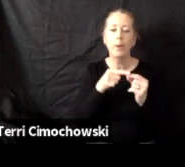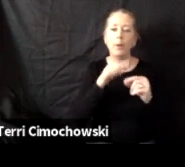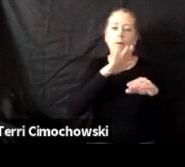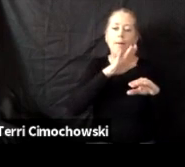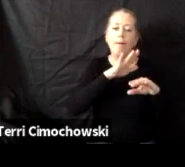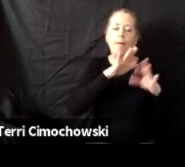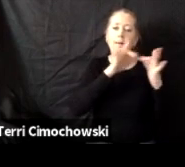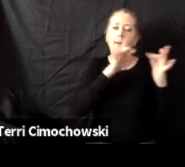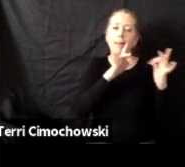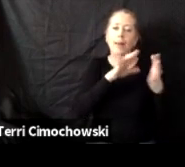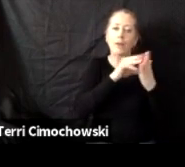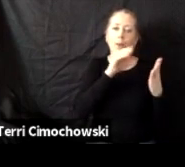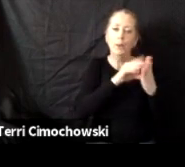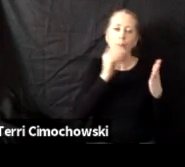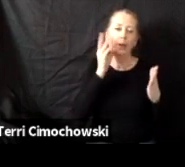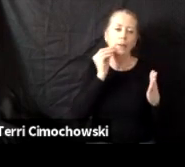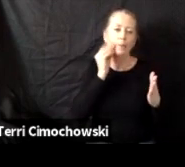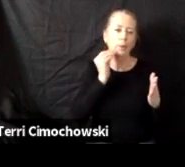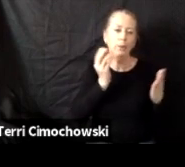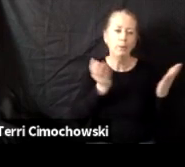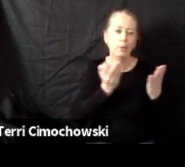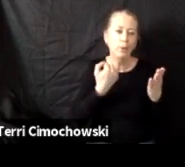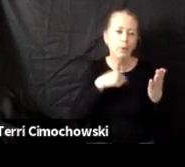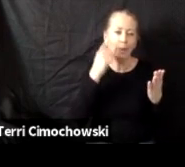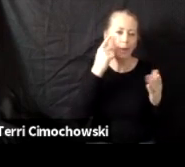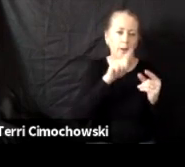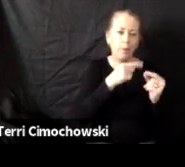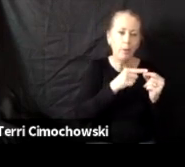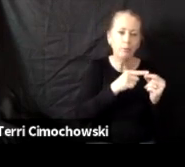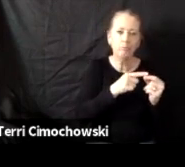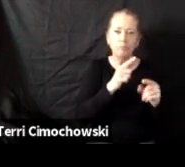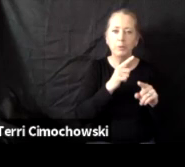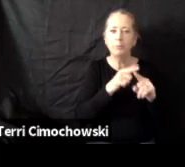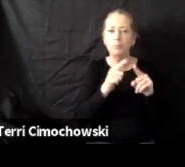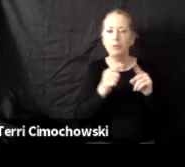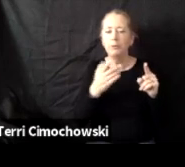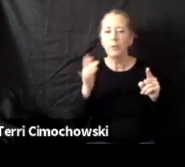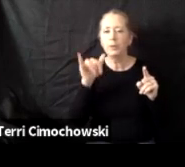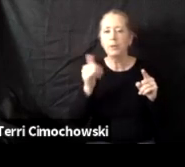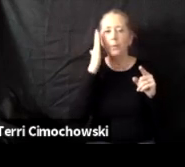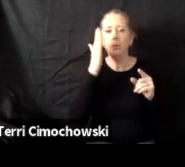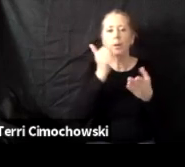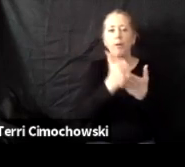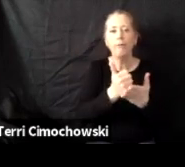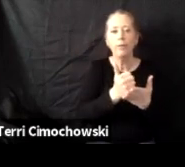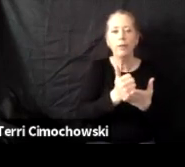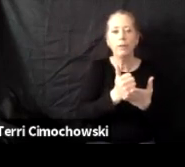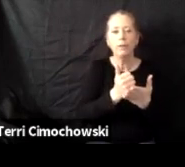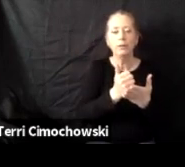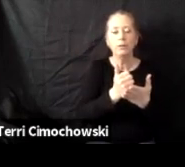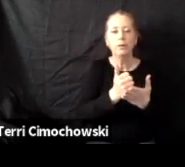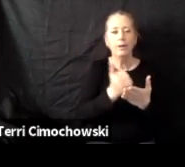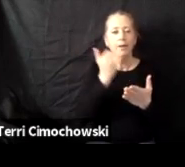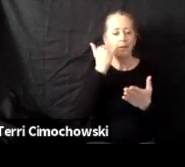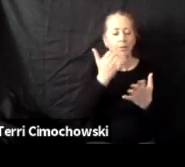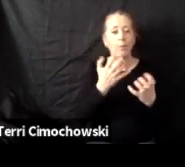learning experience, we want to think about some different executive functions that would be helpful in being successful in an